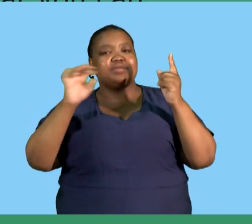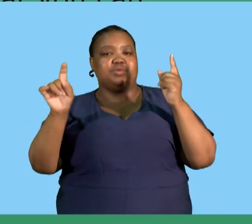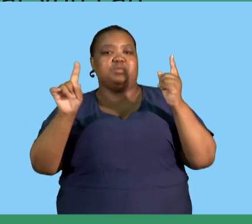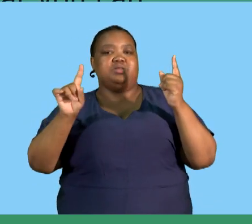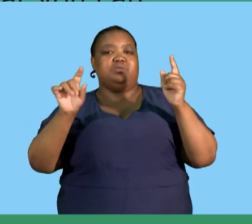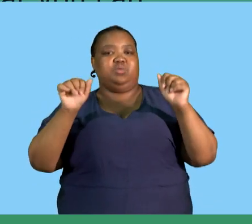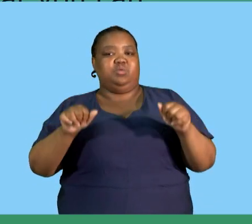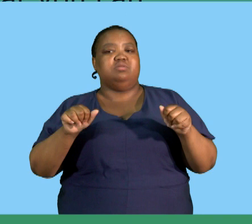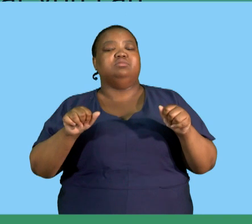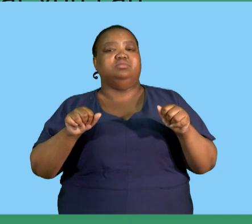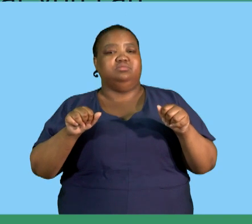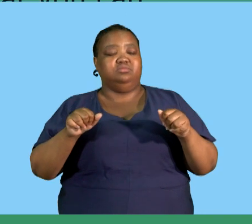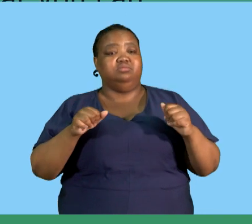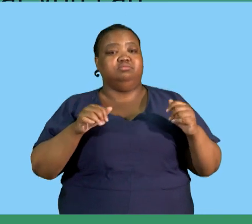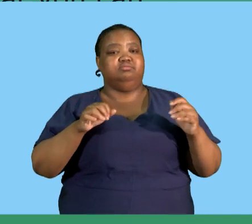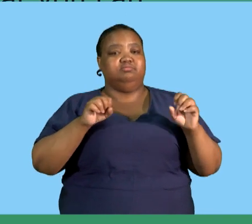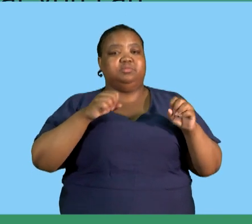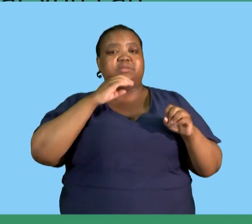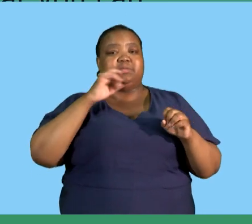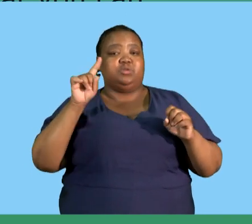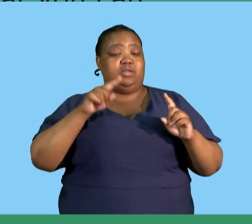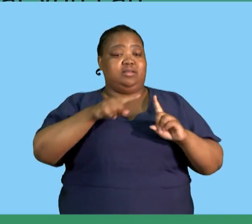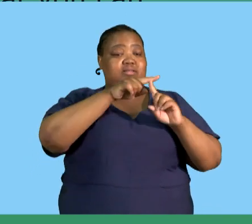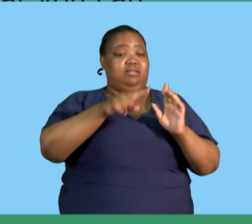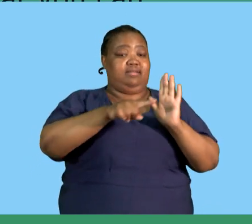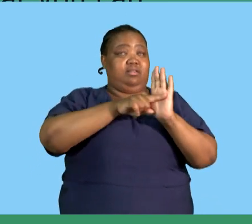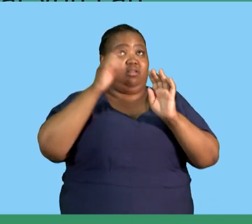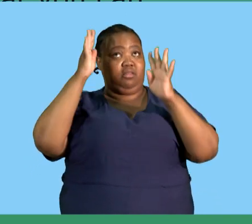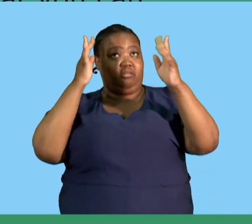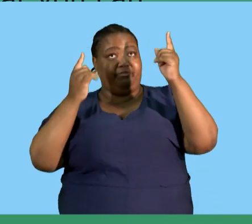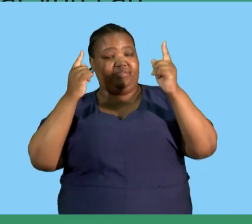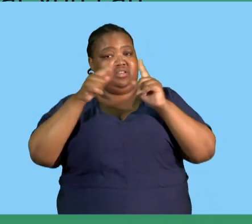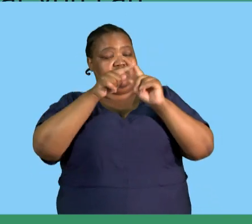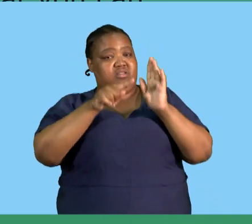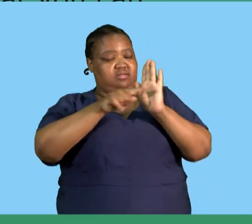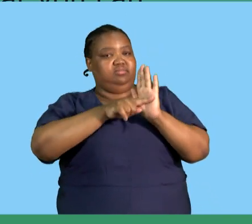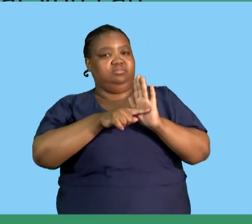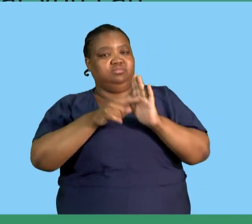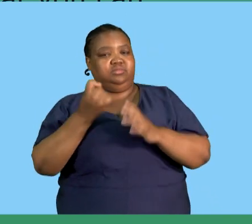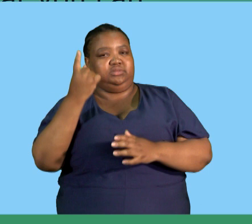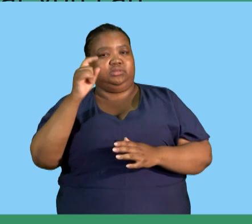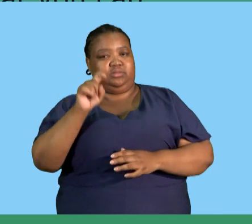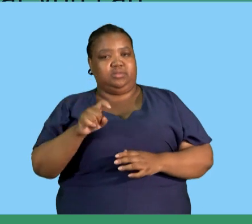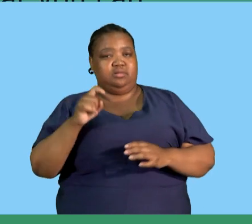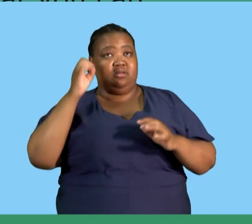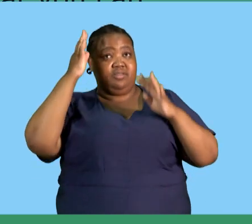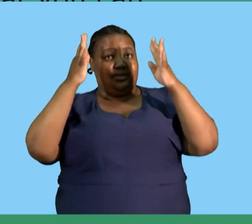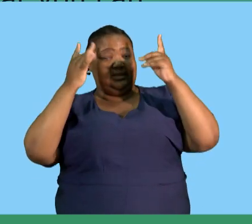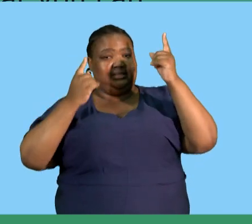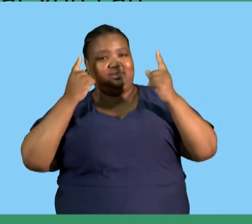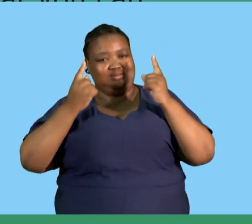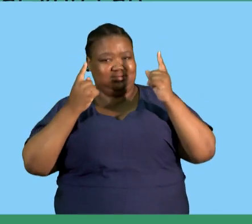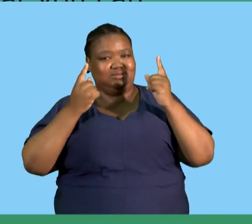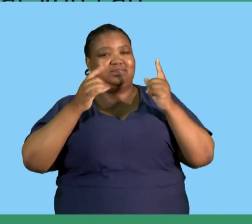so that you can understand its advantages or the advantages of creative thinking. Very, very, very important. So define creative